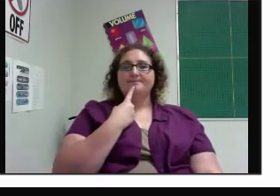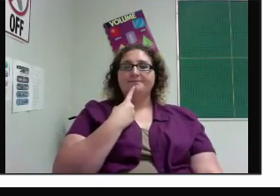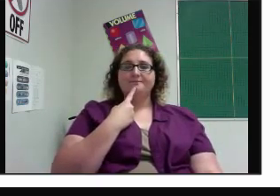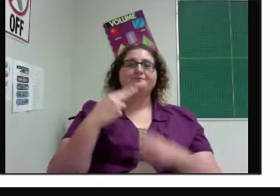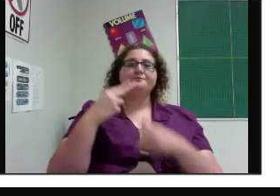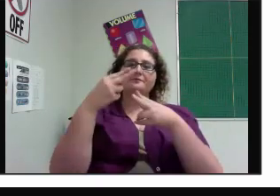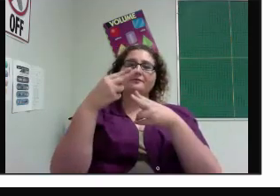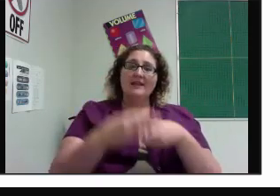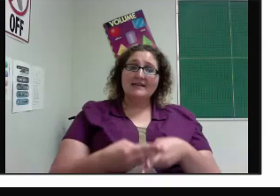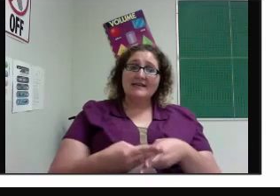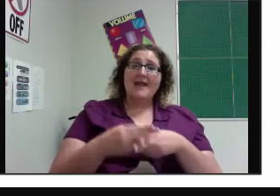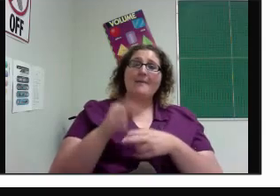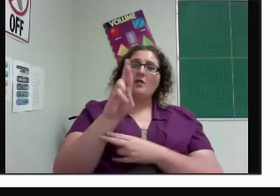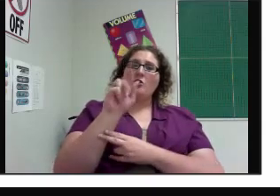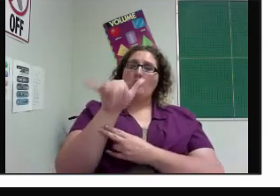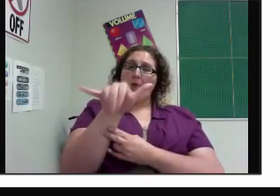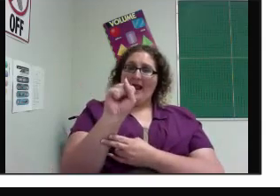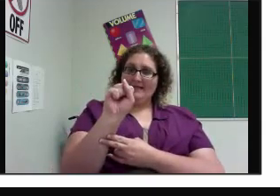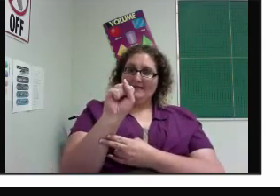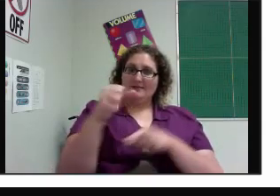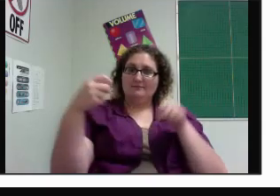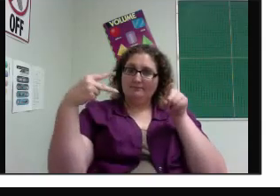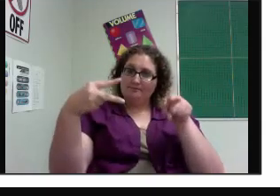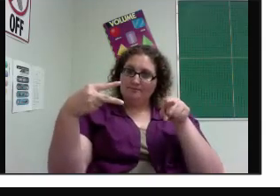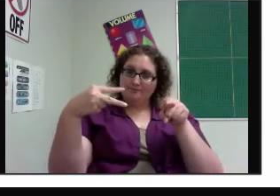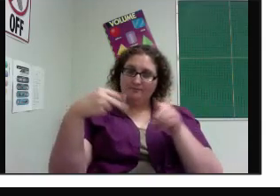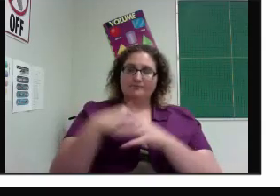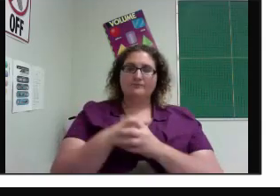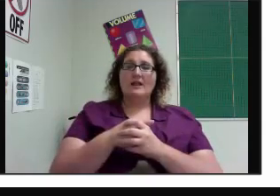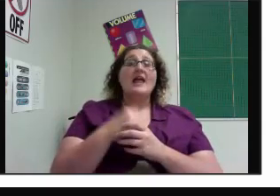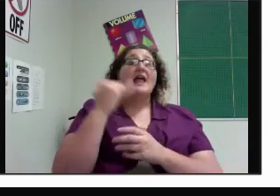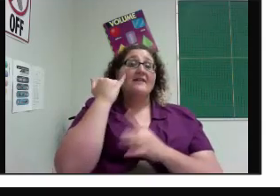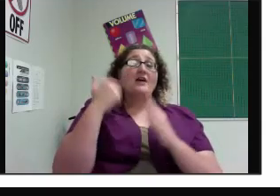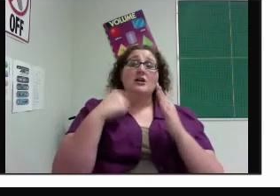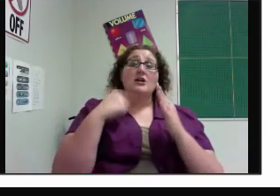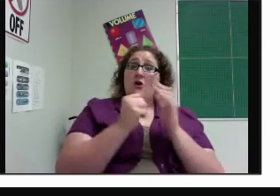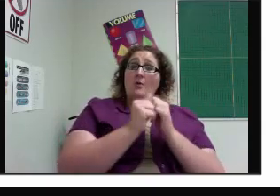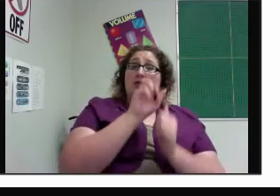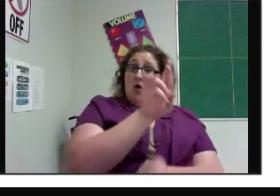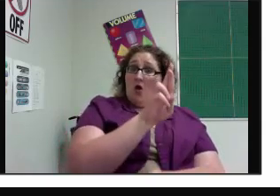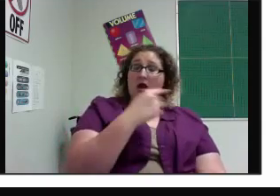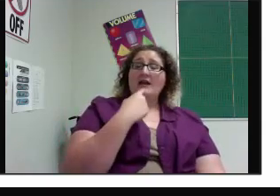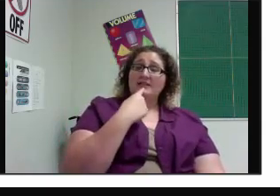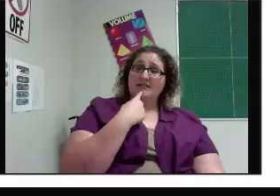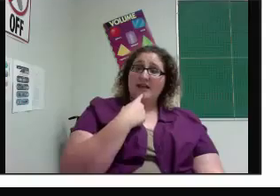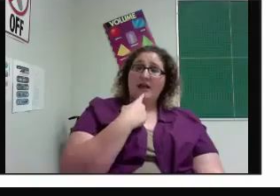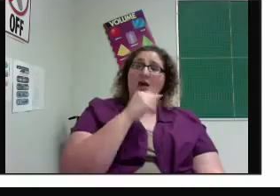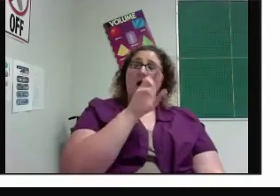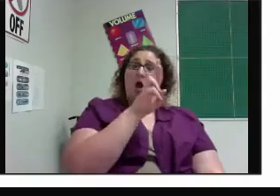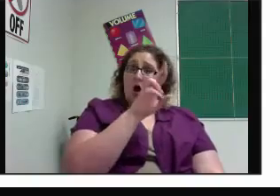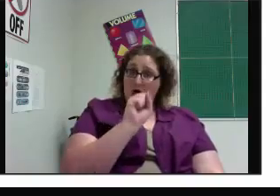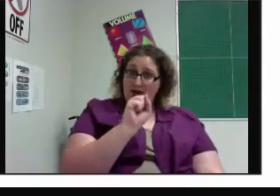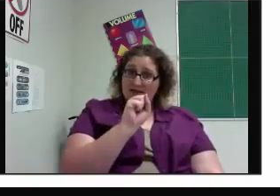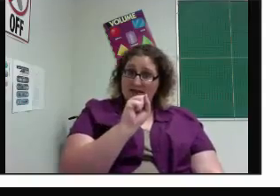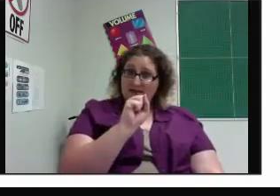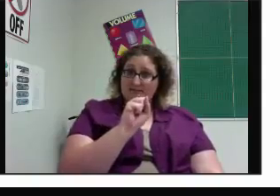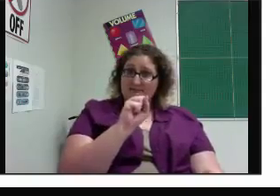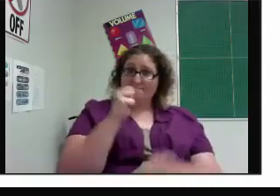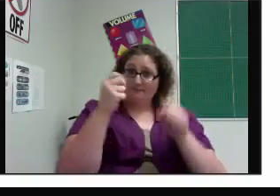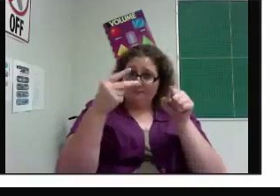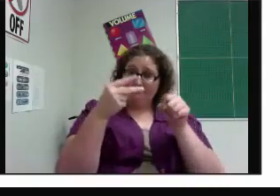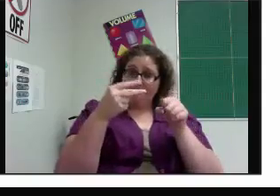the possibilities. Okay, the next question says, name the rays in the figure. Okay, if I start